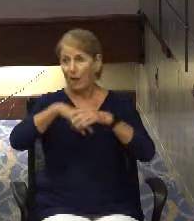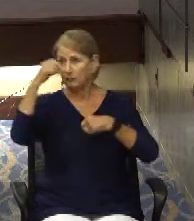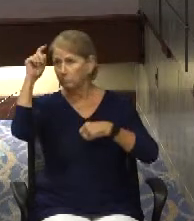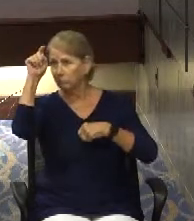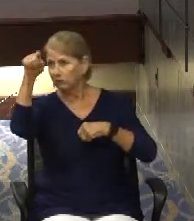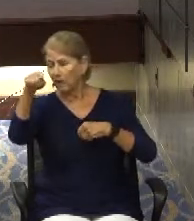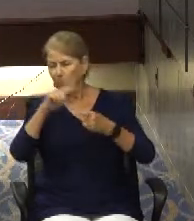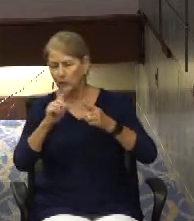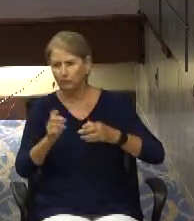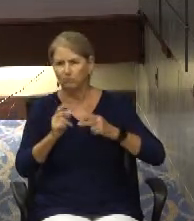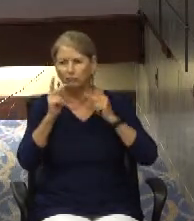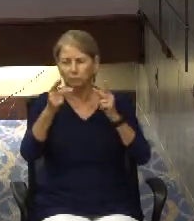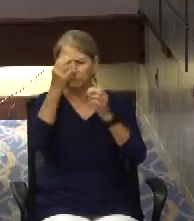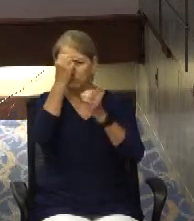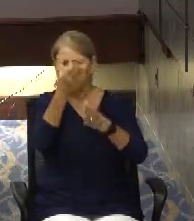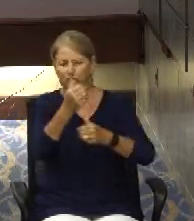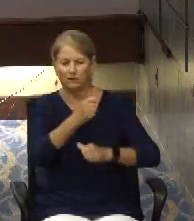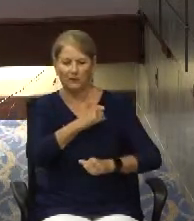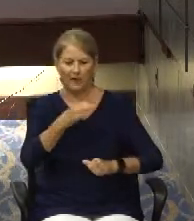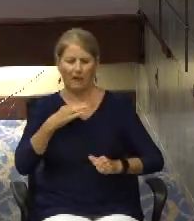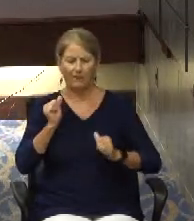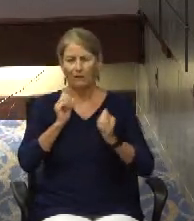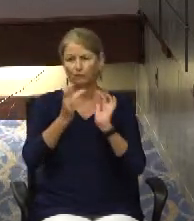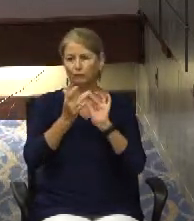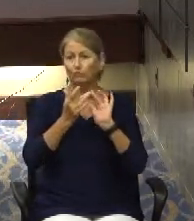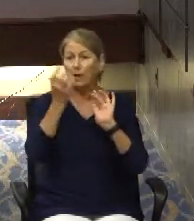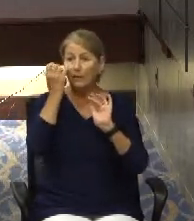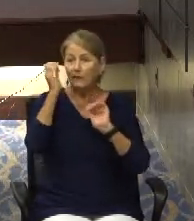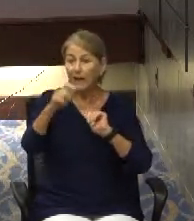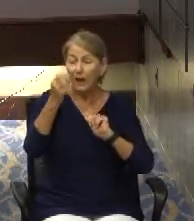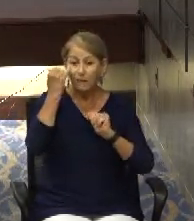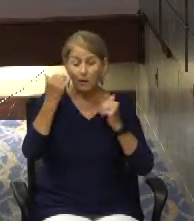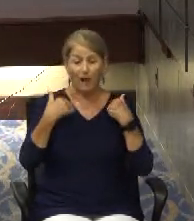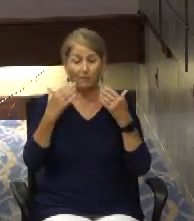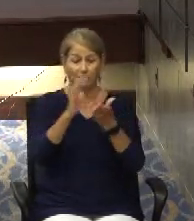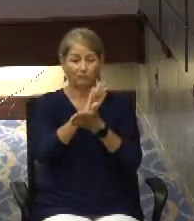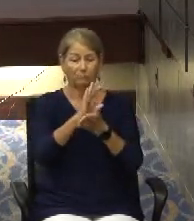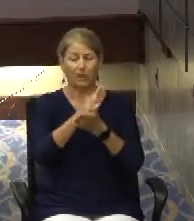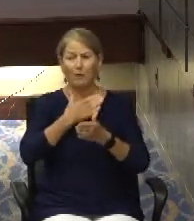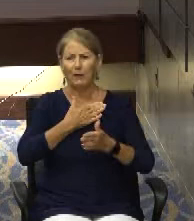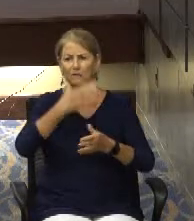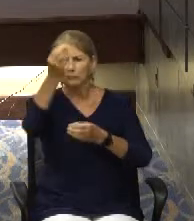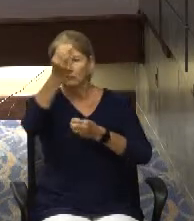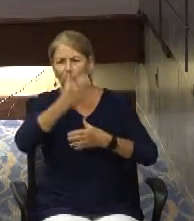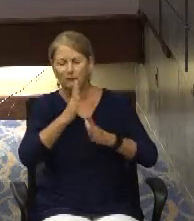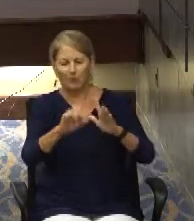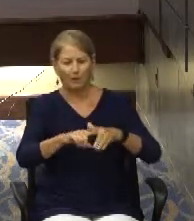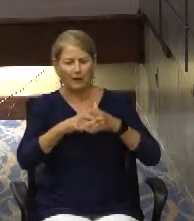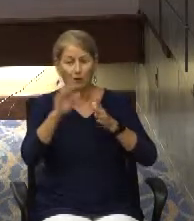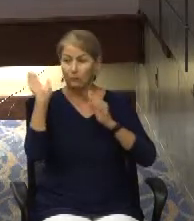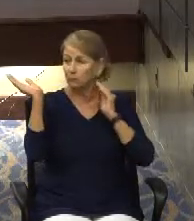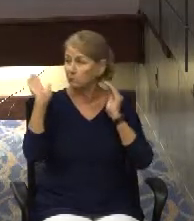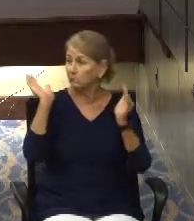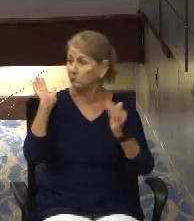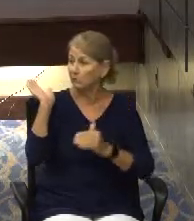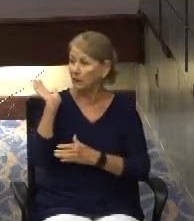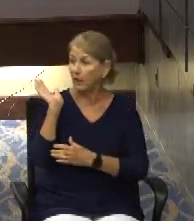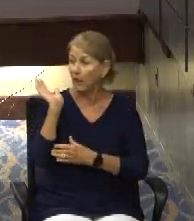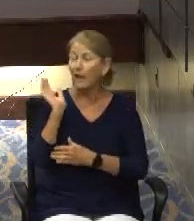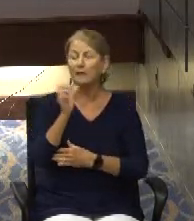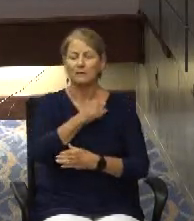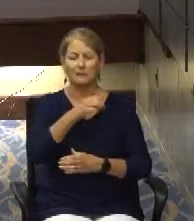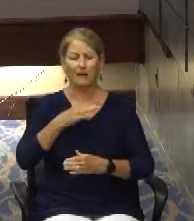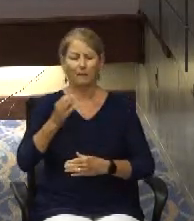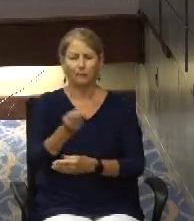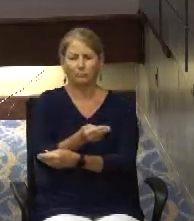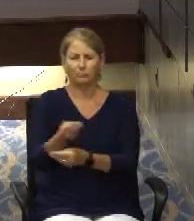so that staff can contact you if necessary. If you have handouts, please let us know at the beginning of your presentation, and staff will distribute those to council. If you